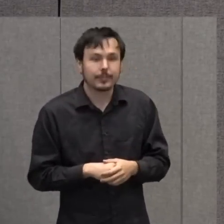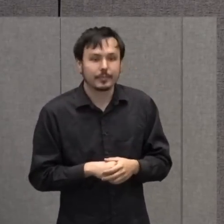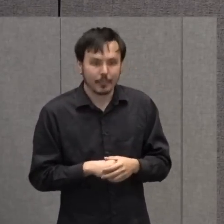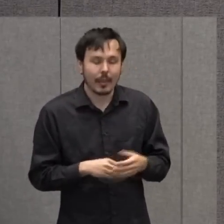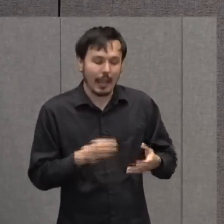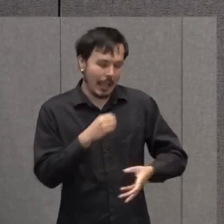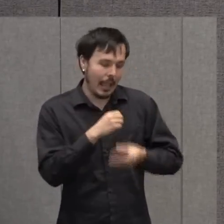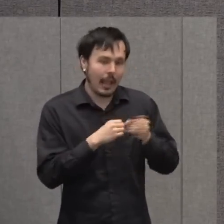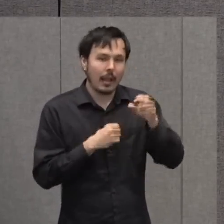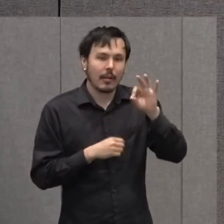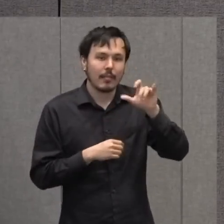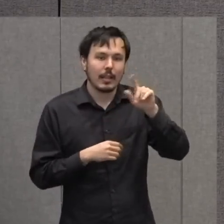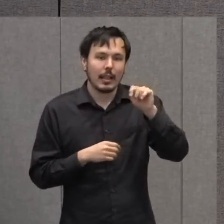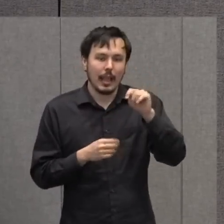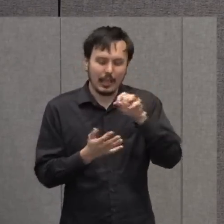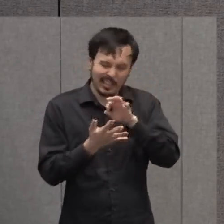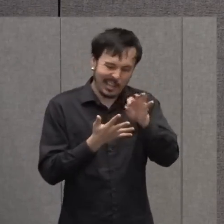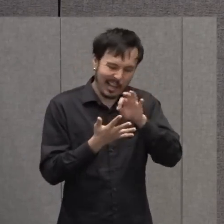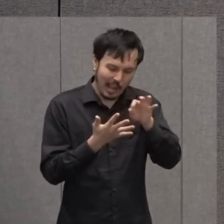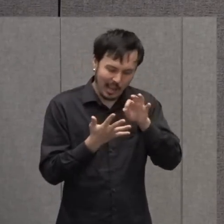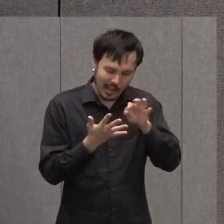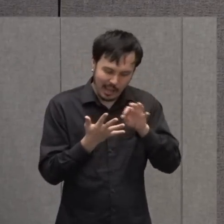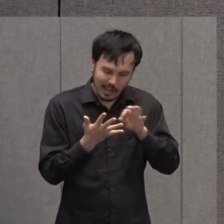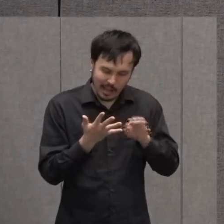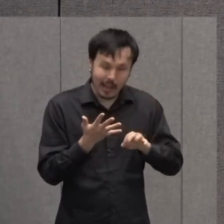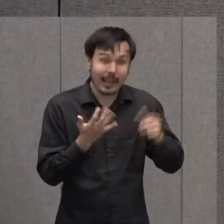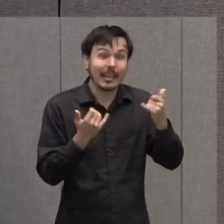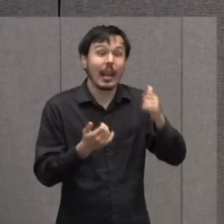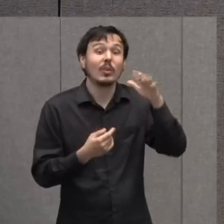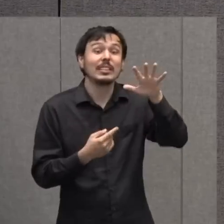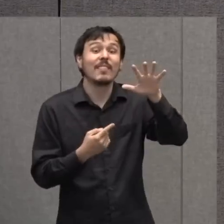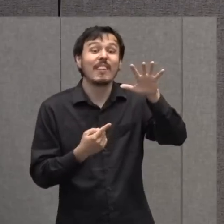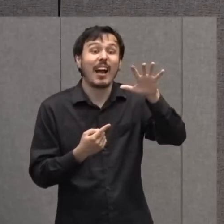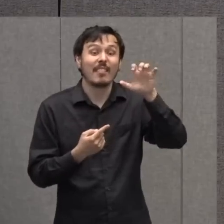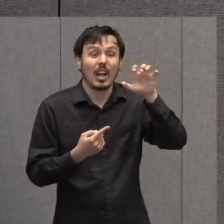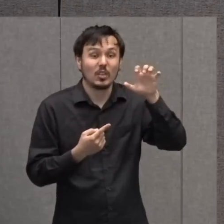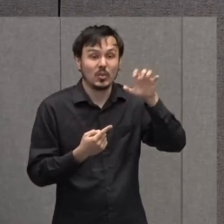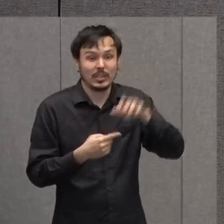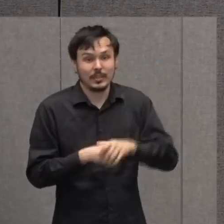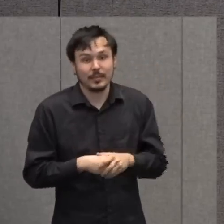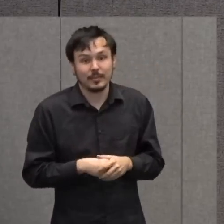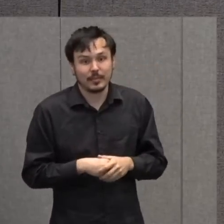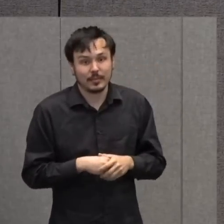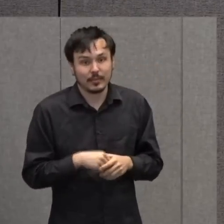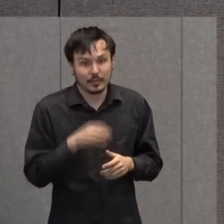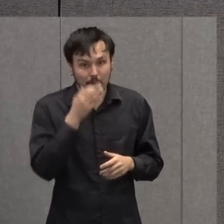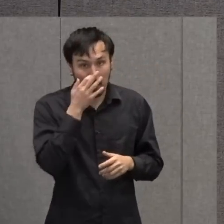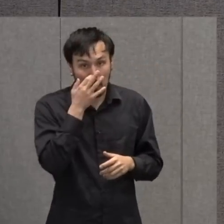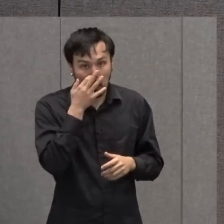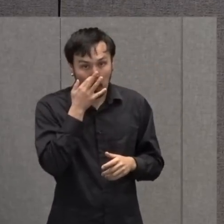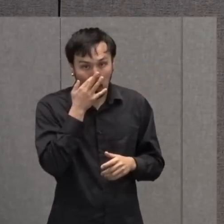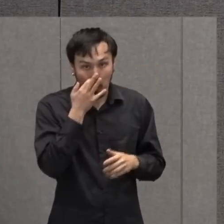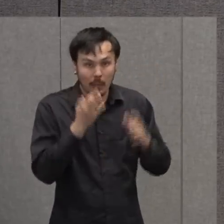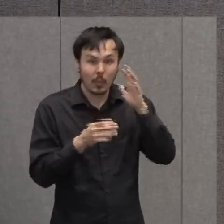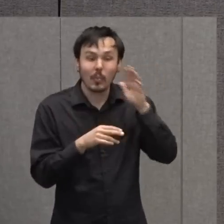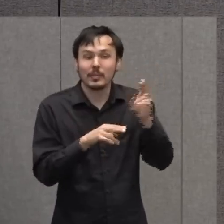And so 1, 2, 3, 4. Now it's 500. We're just going to reuse this.